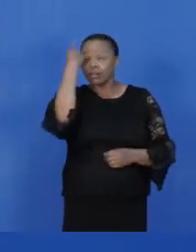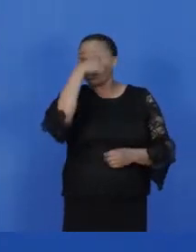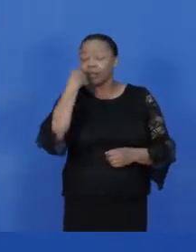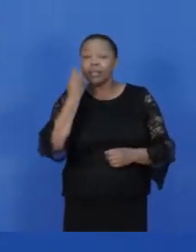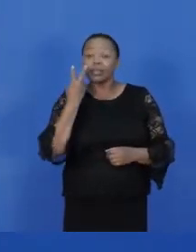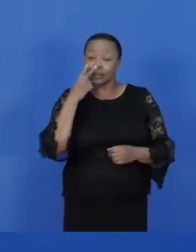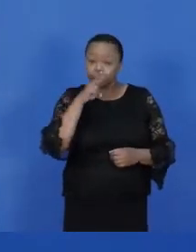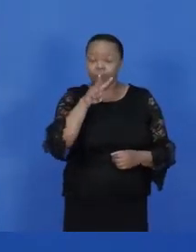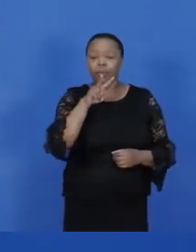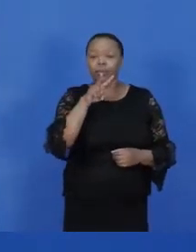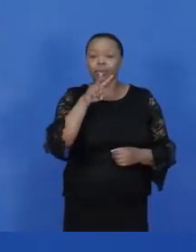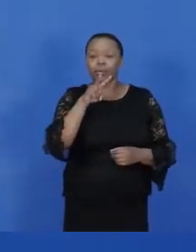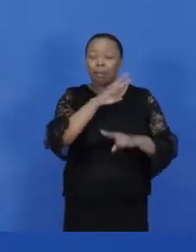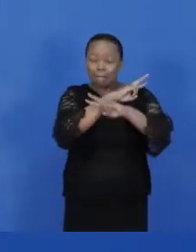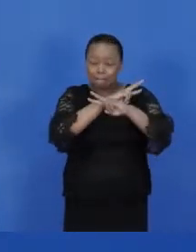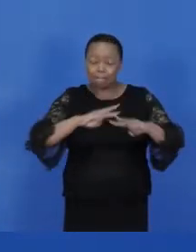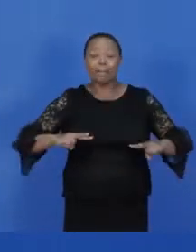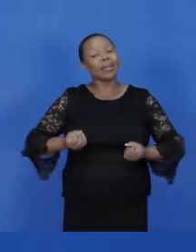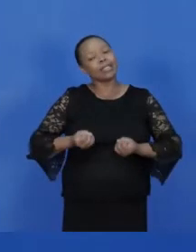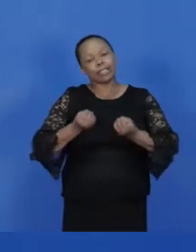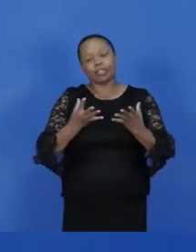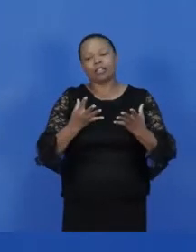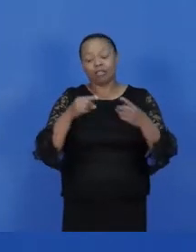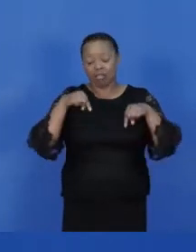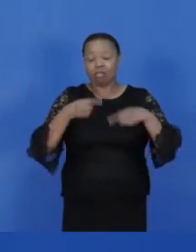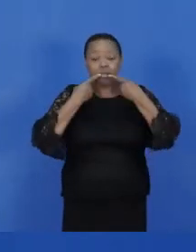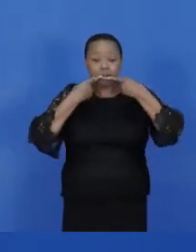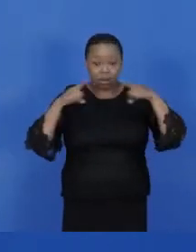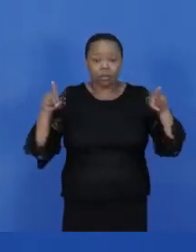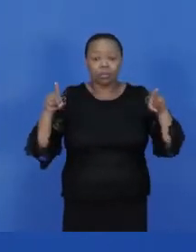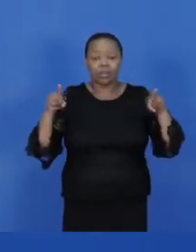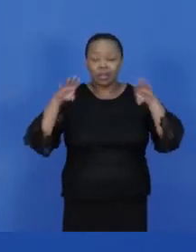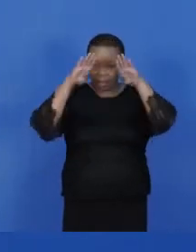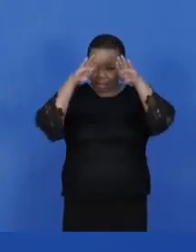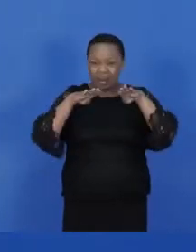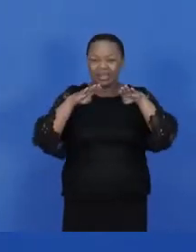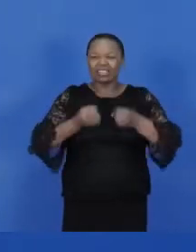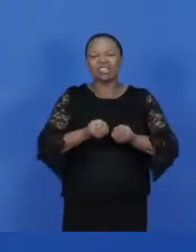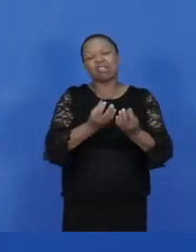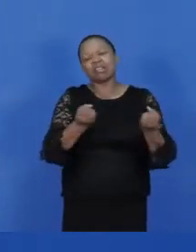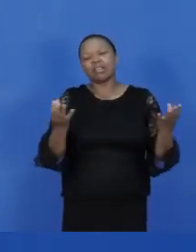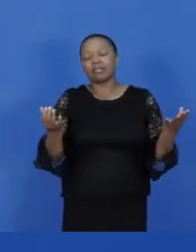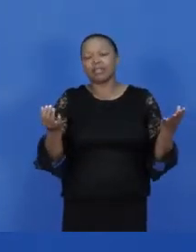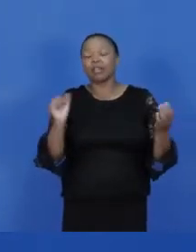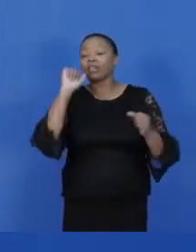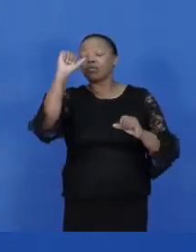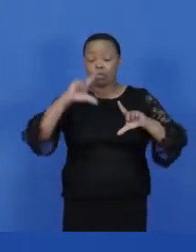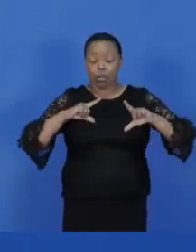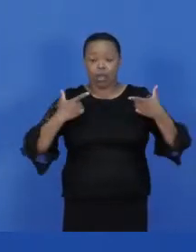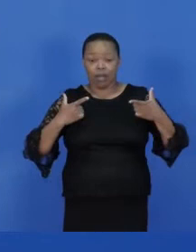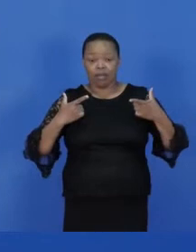His face towards you and give you peace. That is the declaration and the blessing I want to release also over your